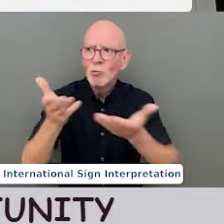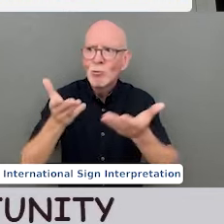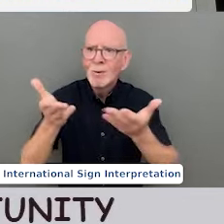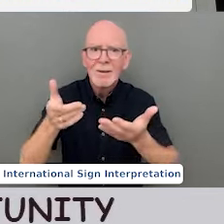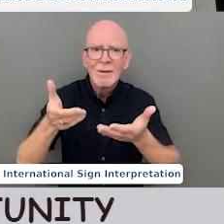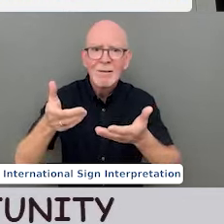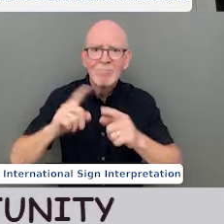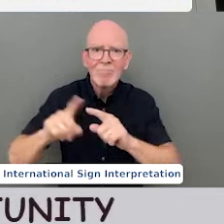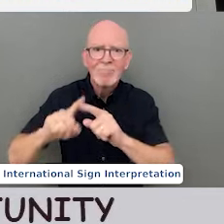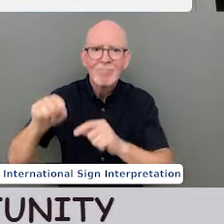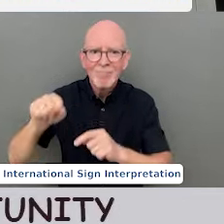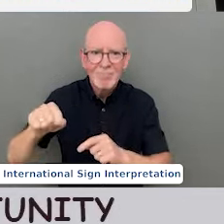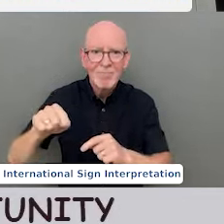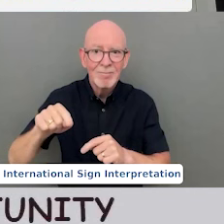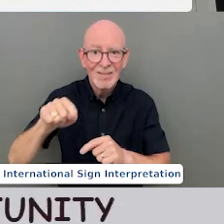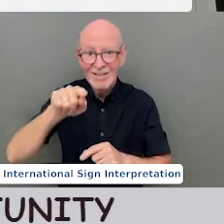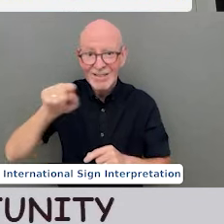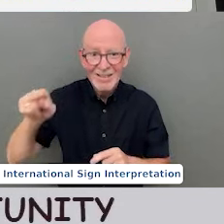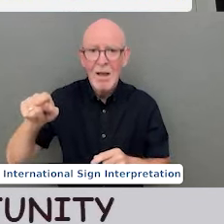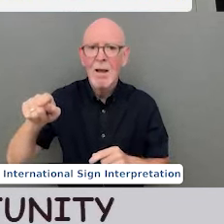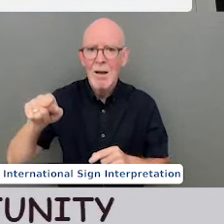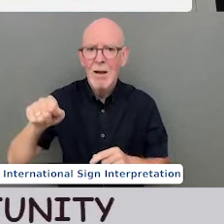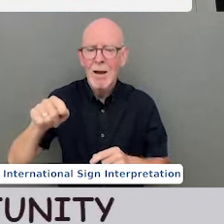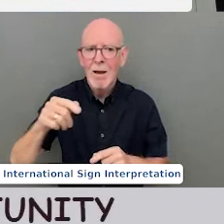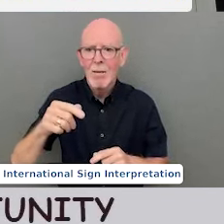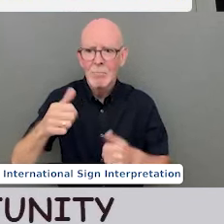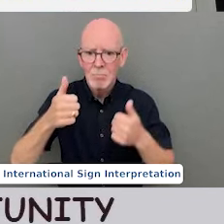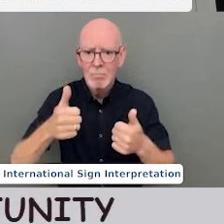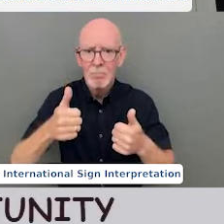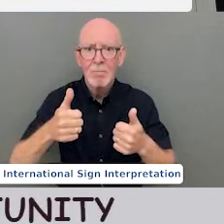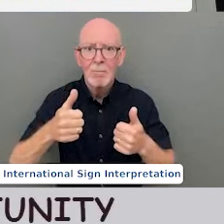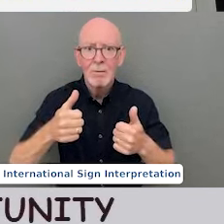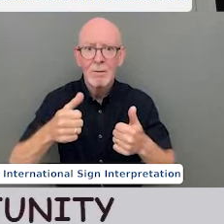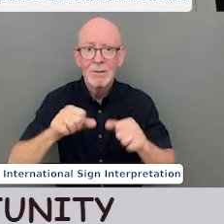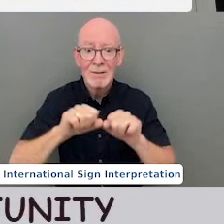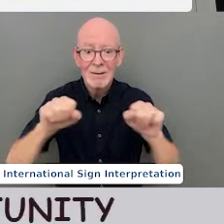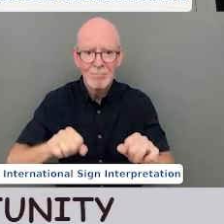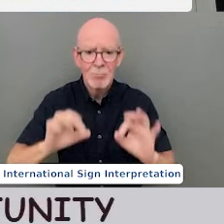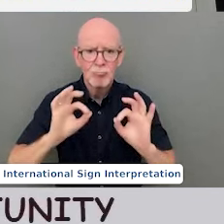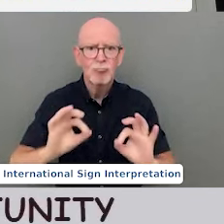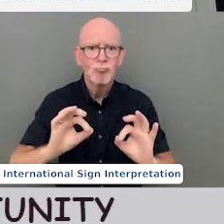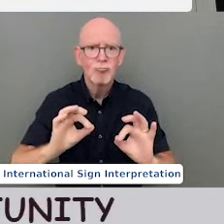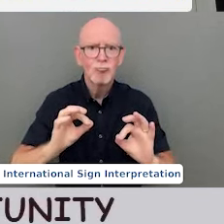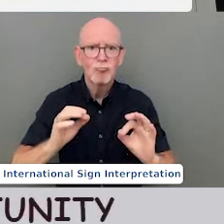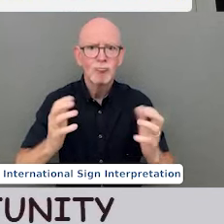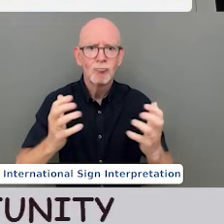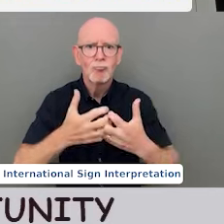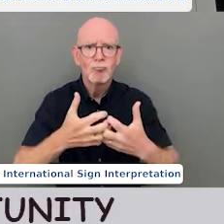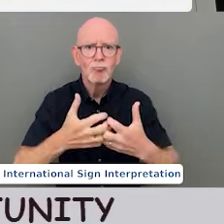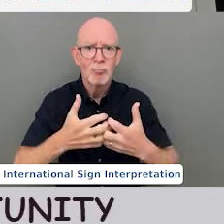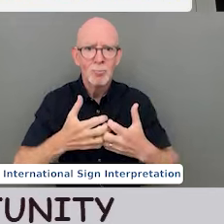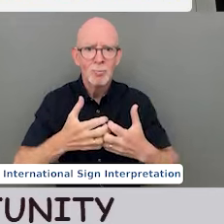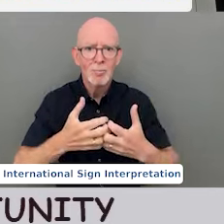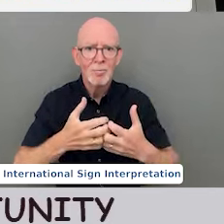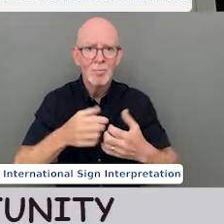And also we also work with to develop the disability, like